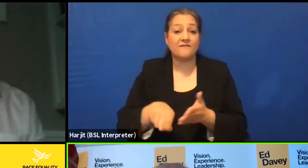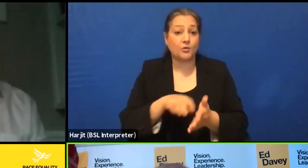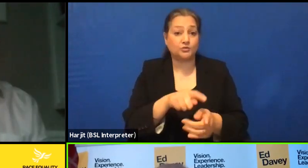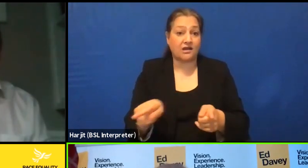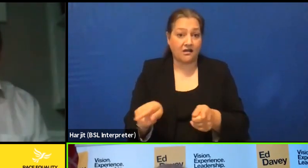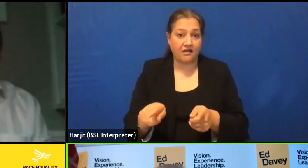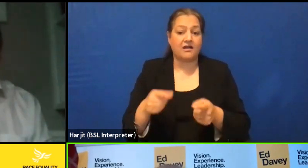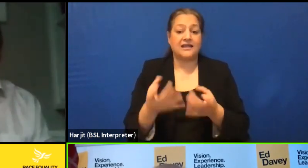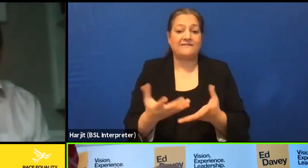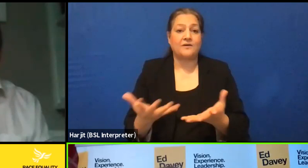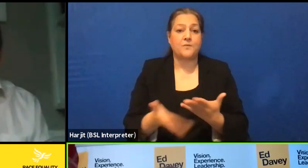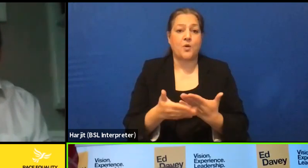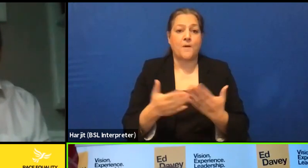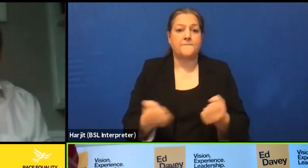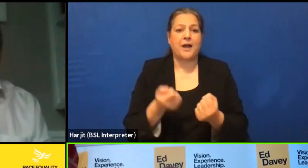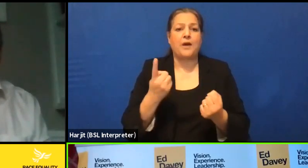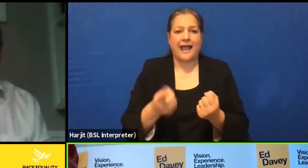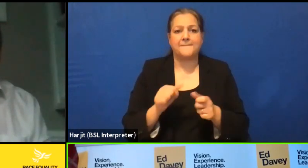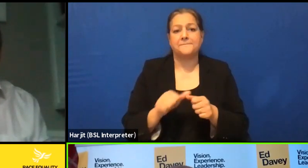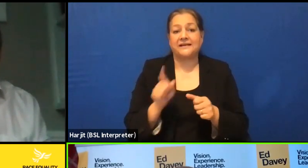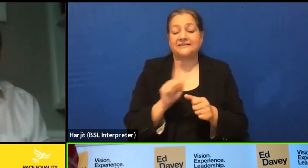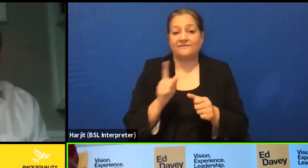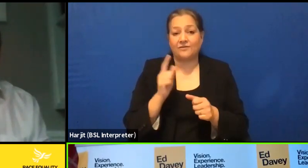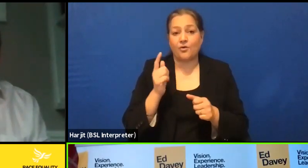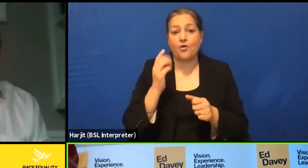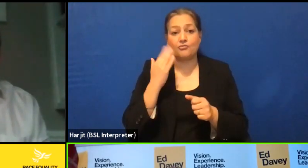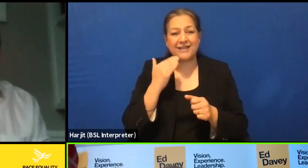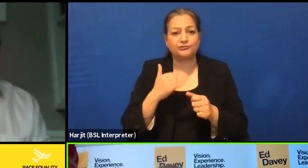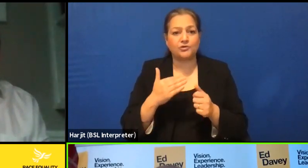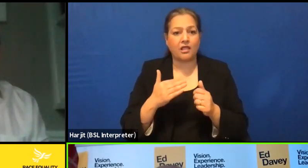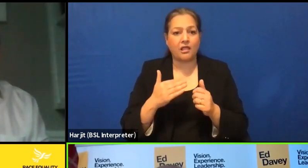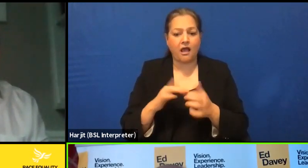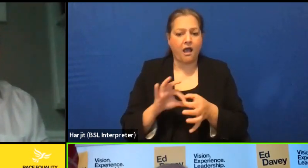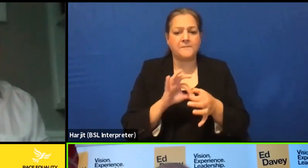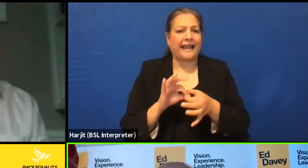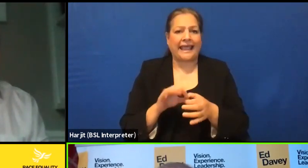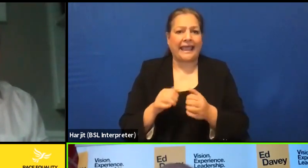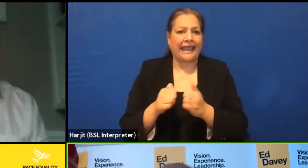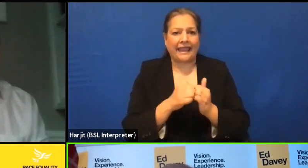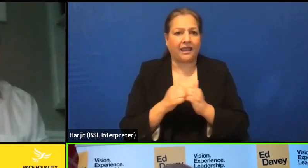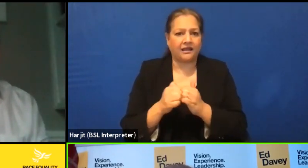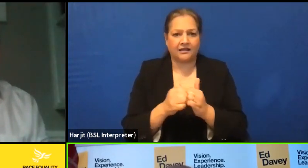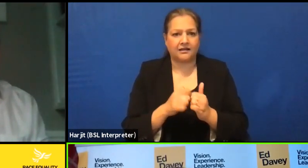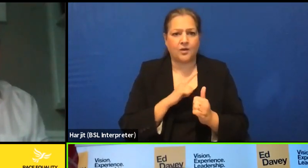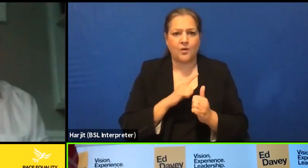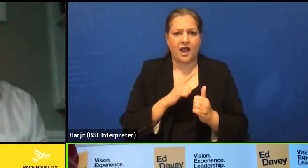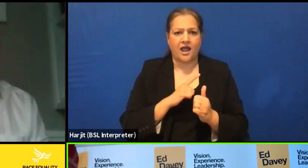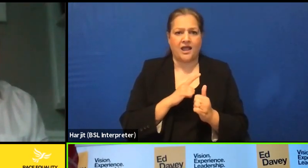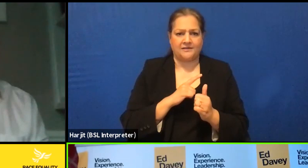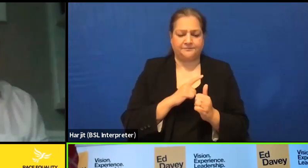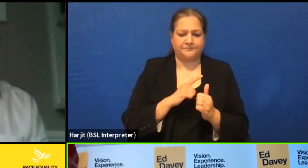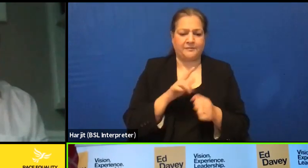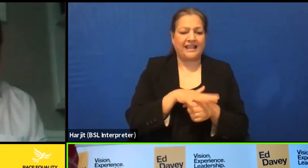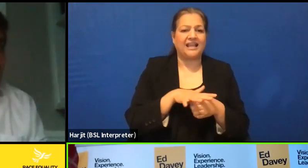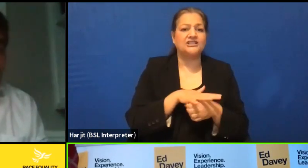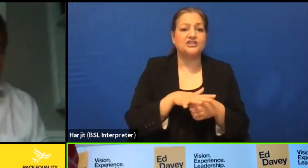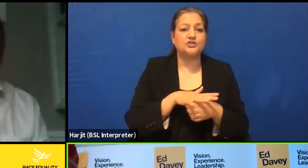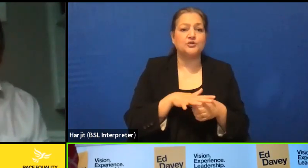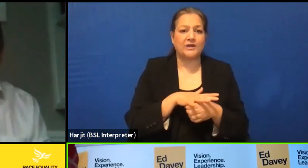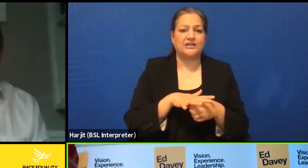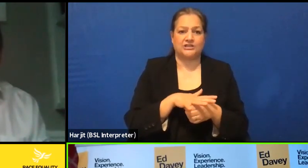think it's better for racial harmony, because if you've got a multi-member constituency that none of the constituencies previously were